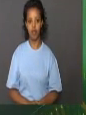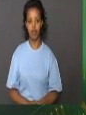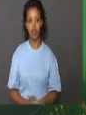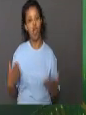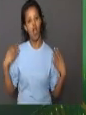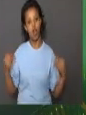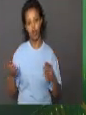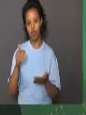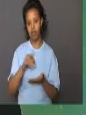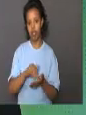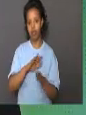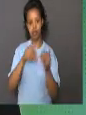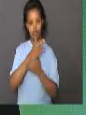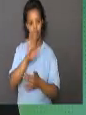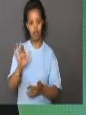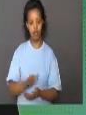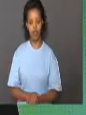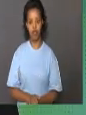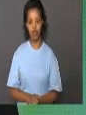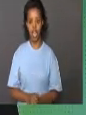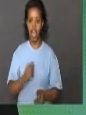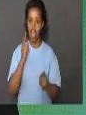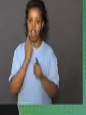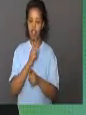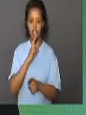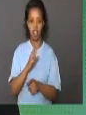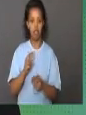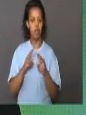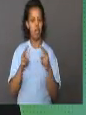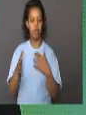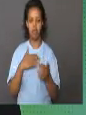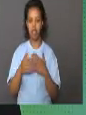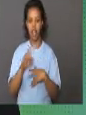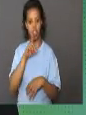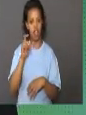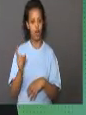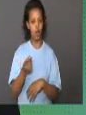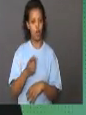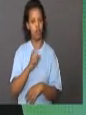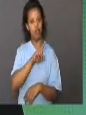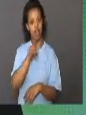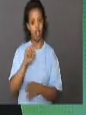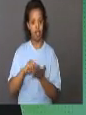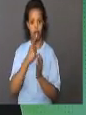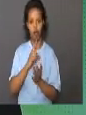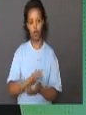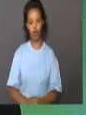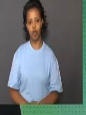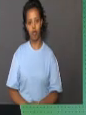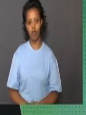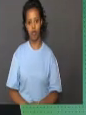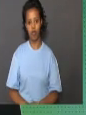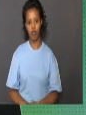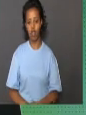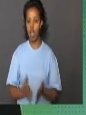Hello again, everyone. I am sure this was a simple activity for you. Let